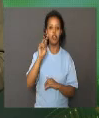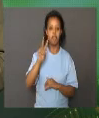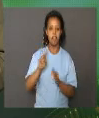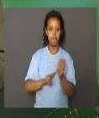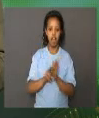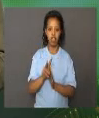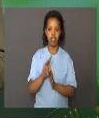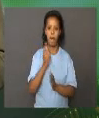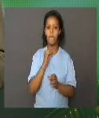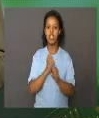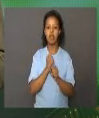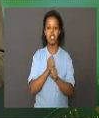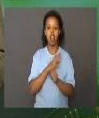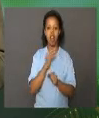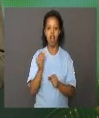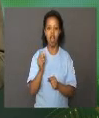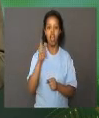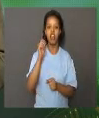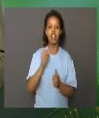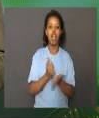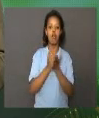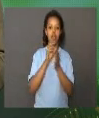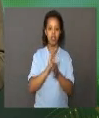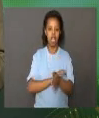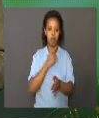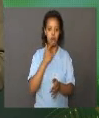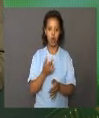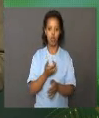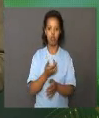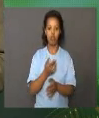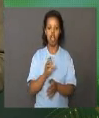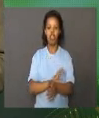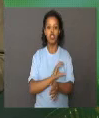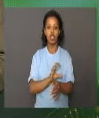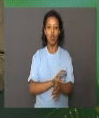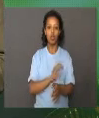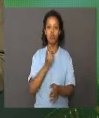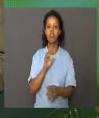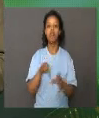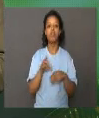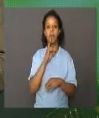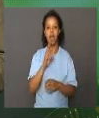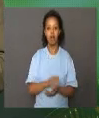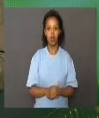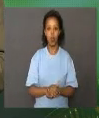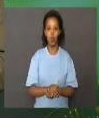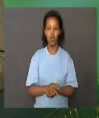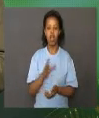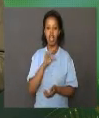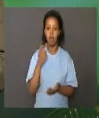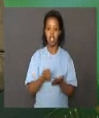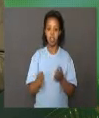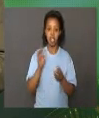infect T helper cells in the body. We also labeled a diagram of